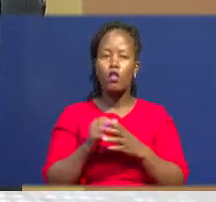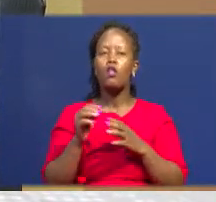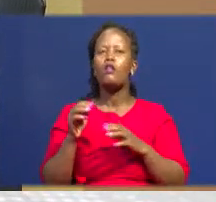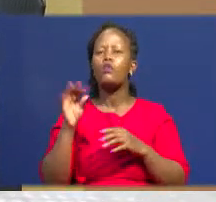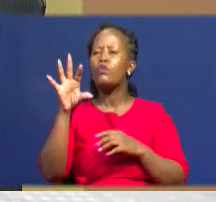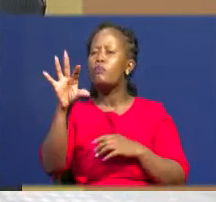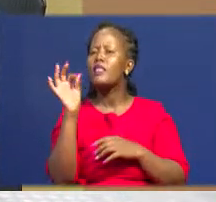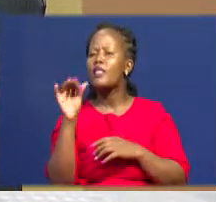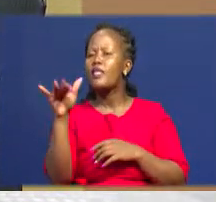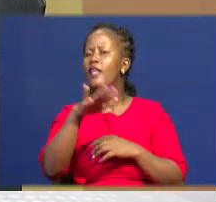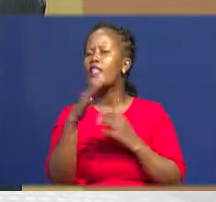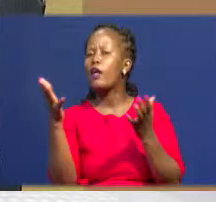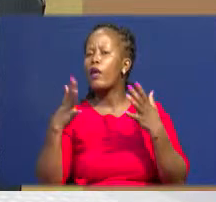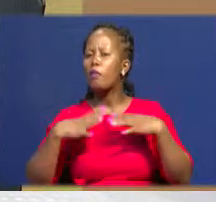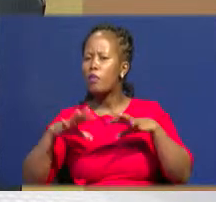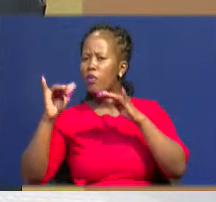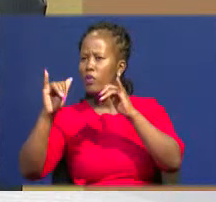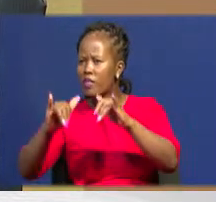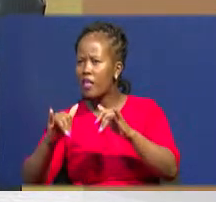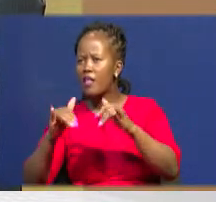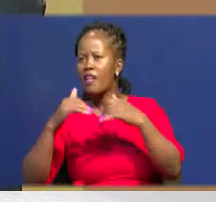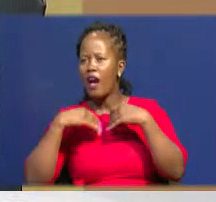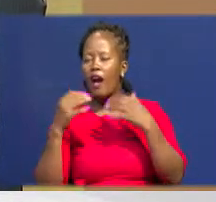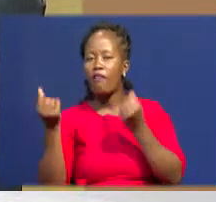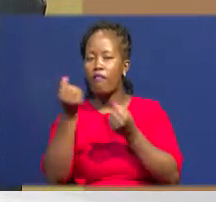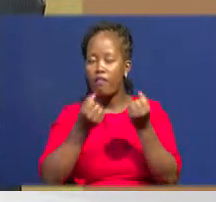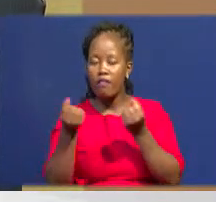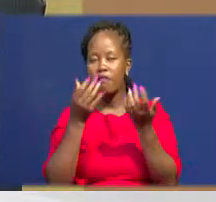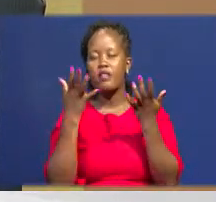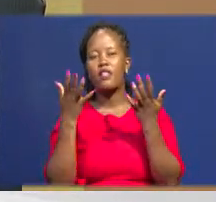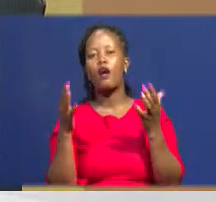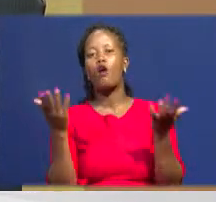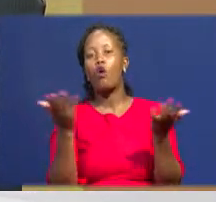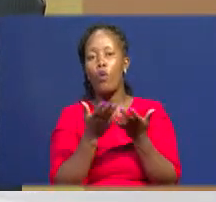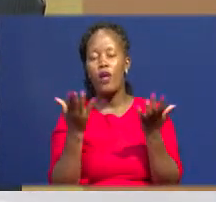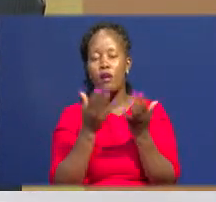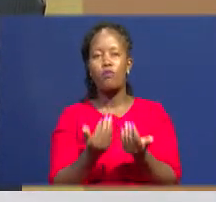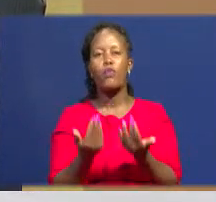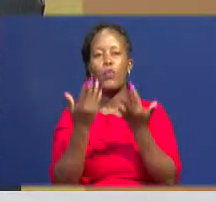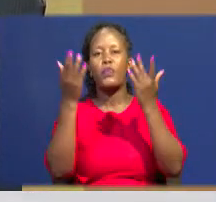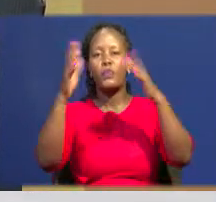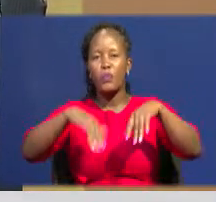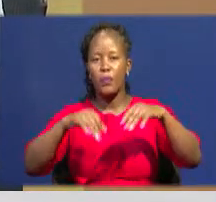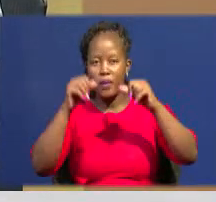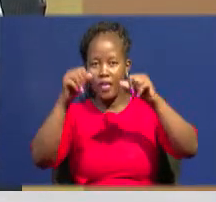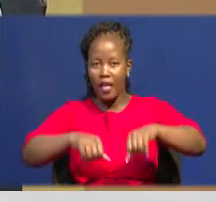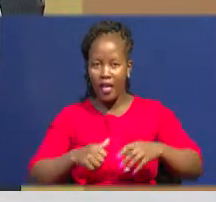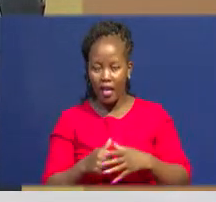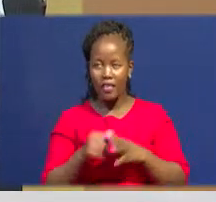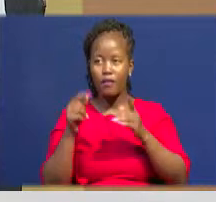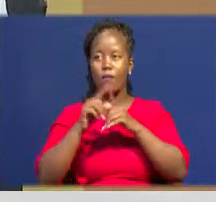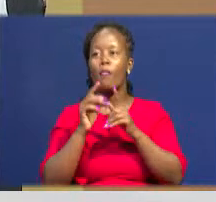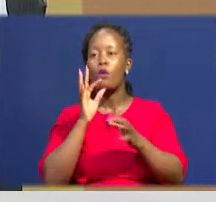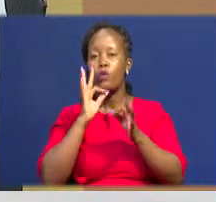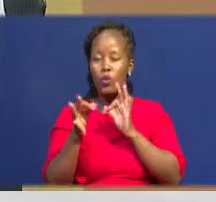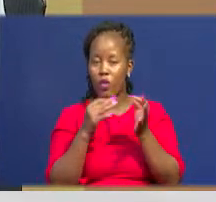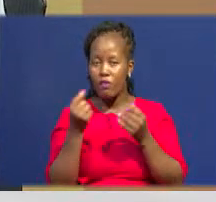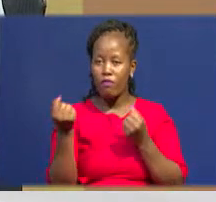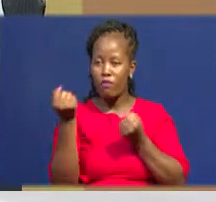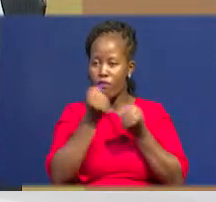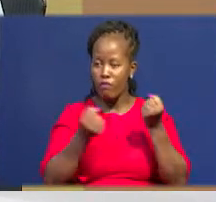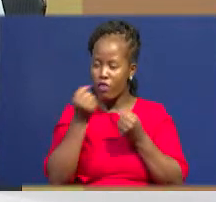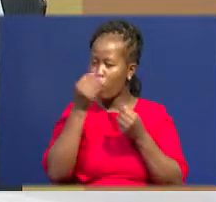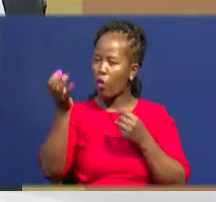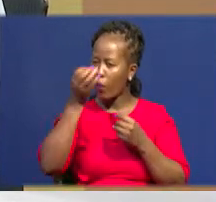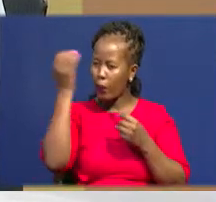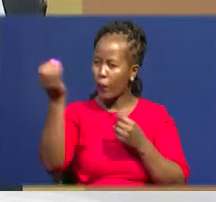at all the risks. Mm-hmm. We'll have a fire engine, mm-hmm. extinguishers, medical. Rally has gives us an ambulance which stays there